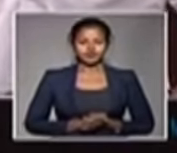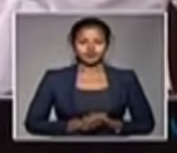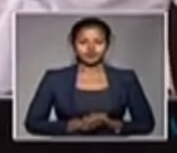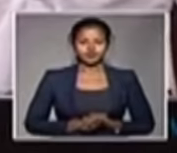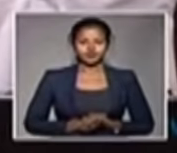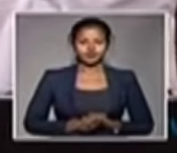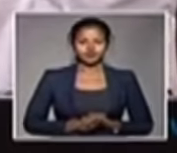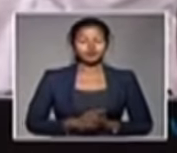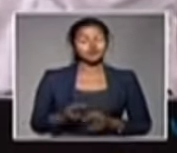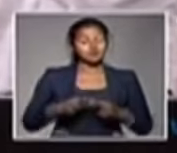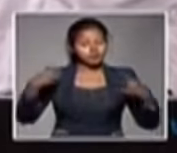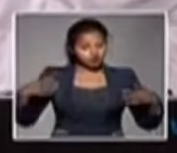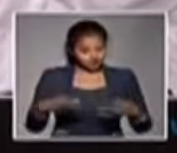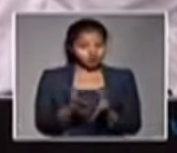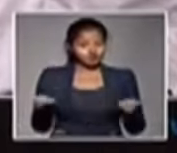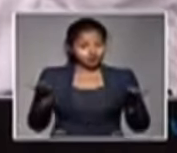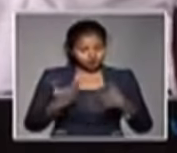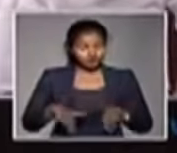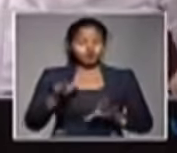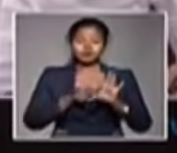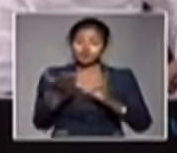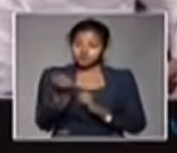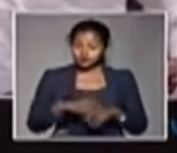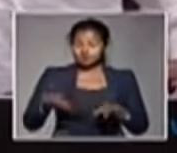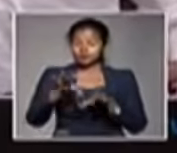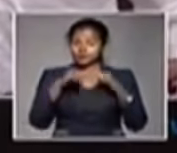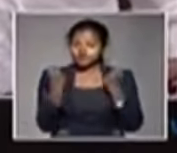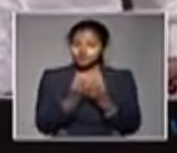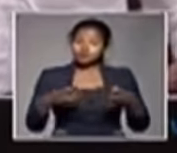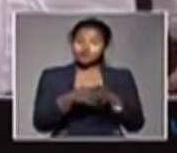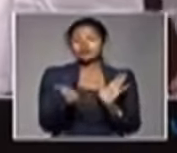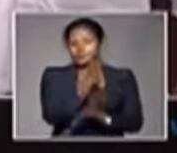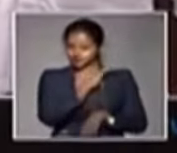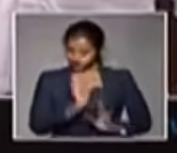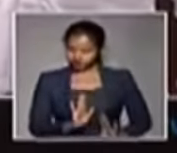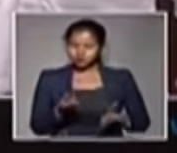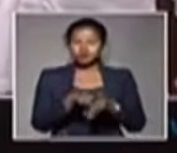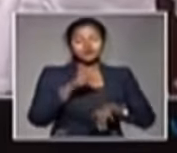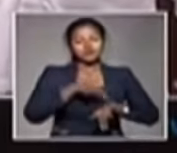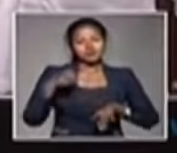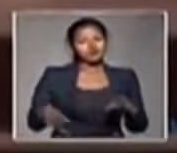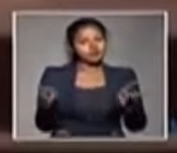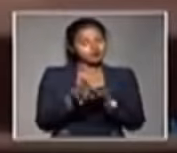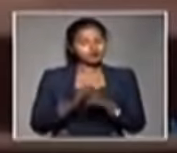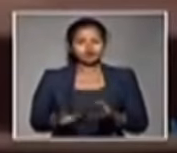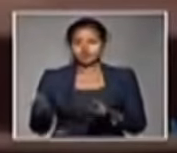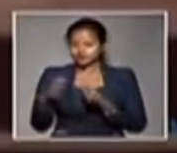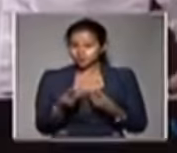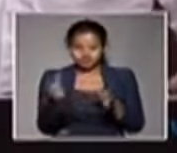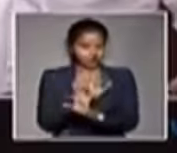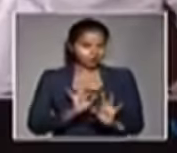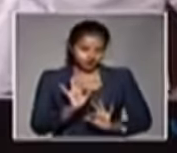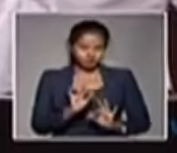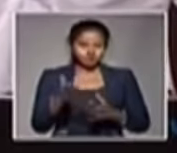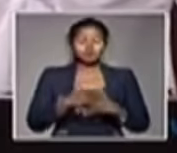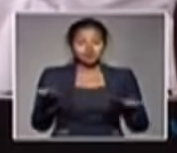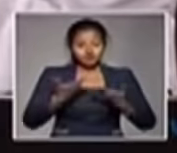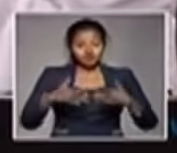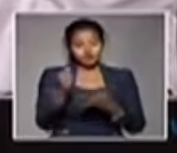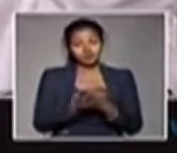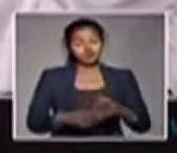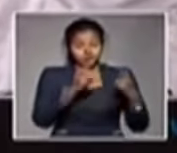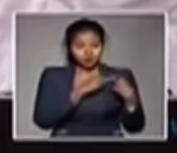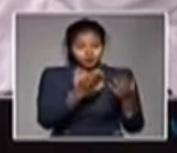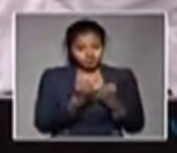The opposition was allowed to chair the COPE and COPA committees previously. This time, nothing has been granted to us. Allow us to hold the position